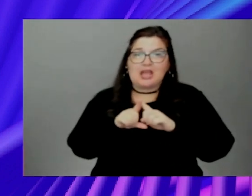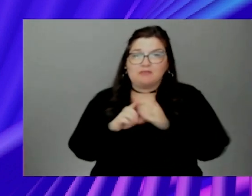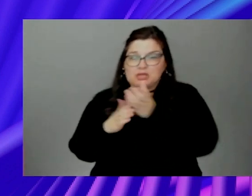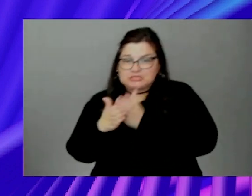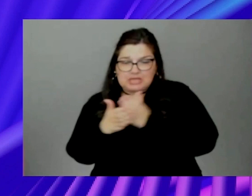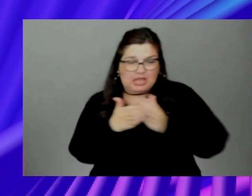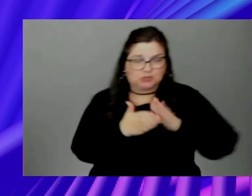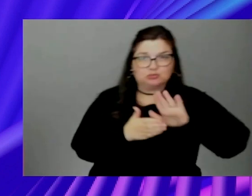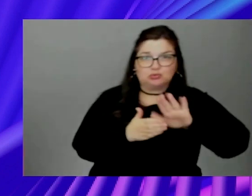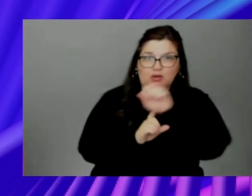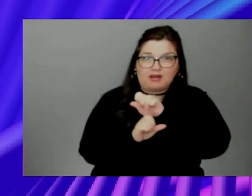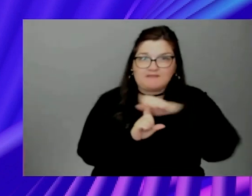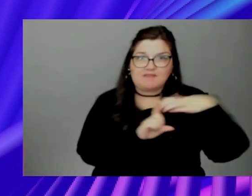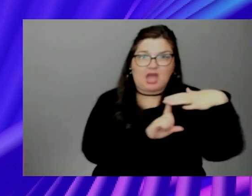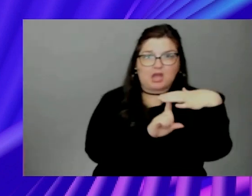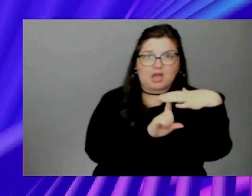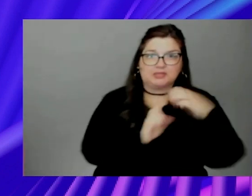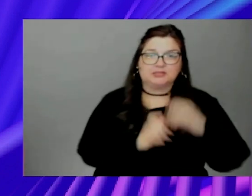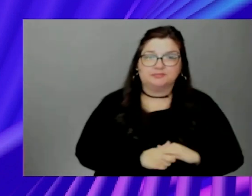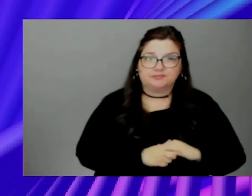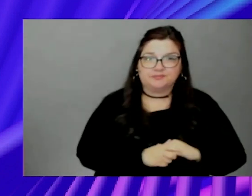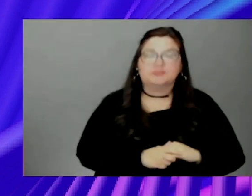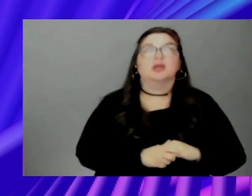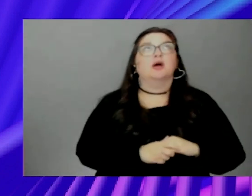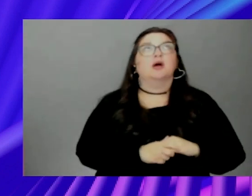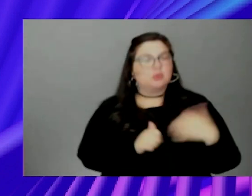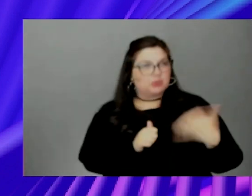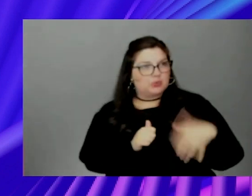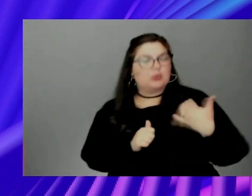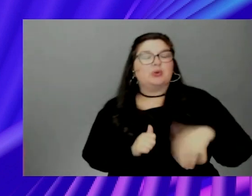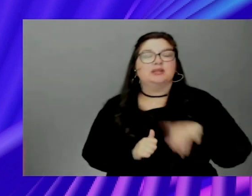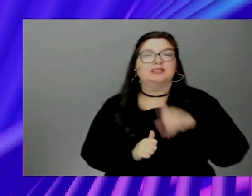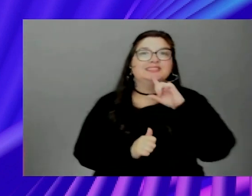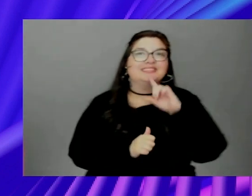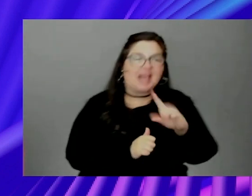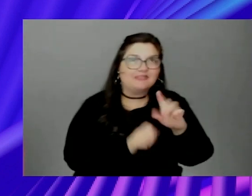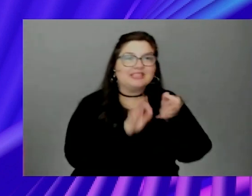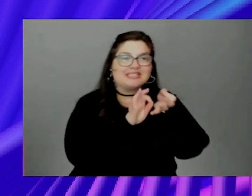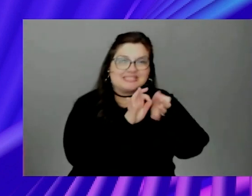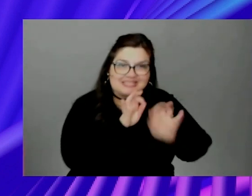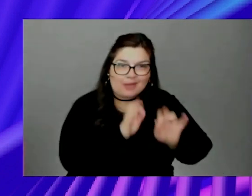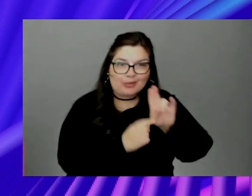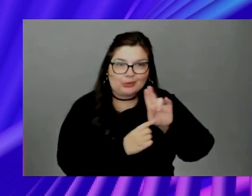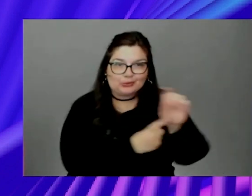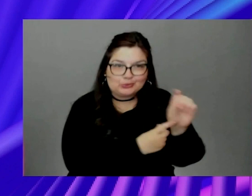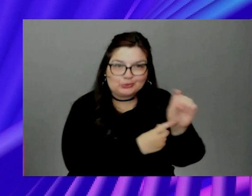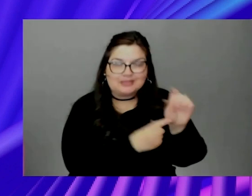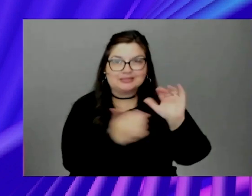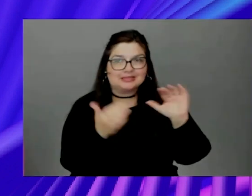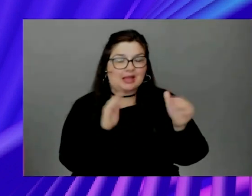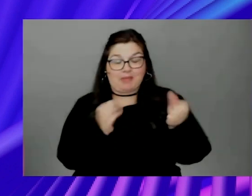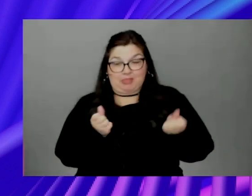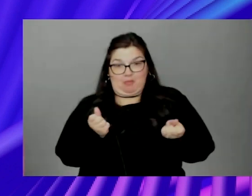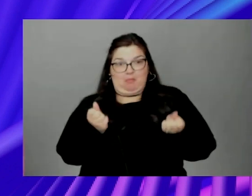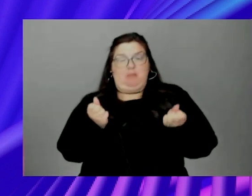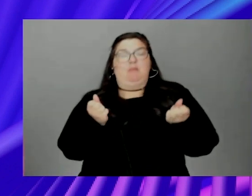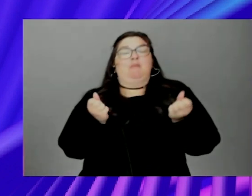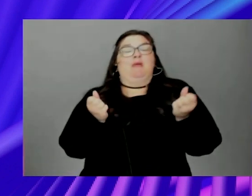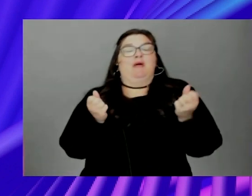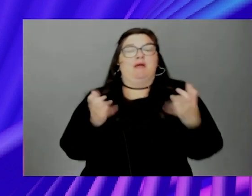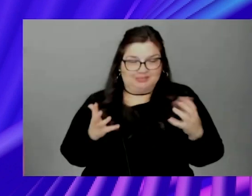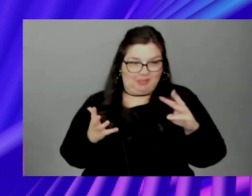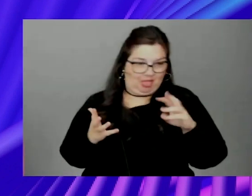Okay. Do that. Well, this is definitely a simpler UX than the multitude of wizards that we had and the different tools. So